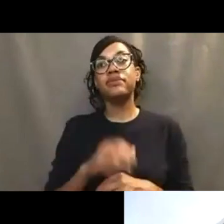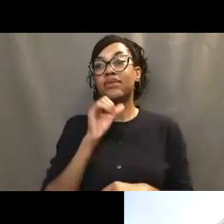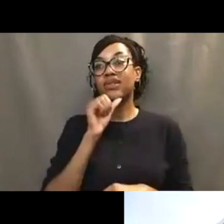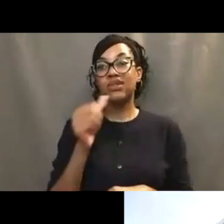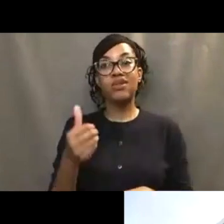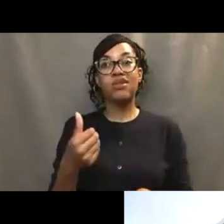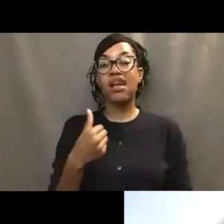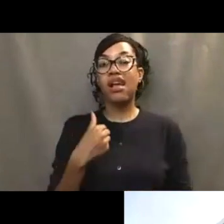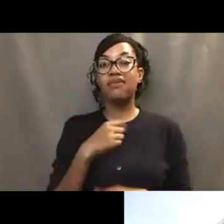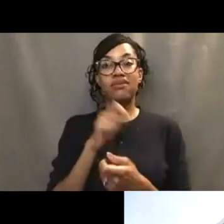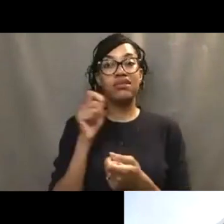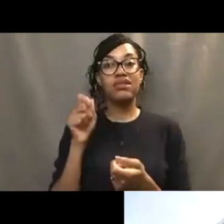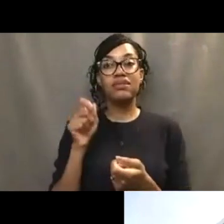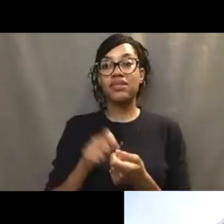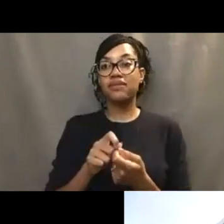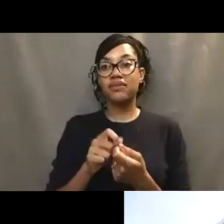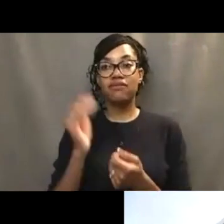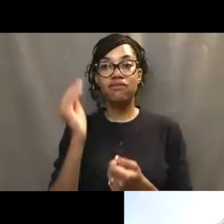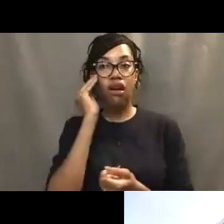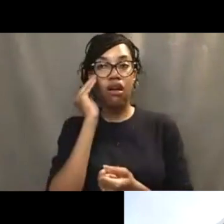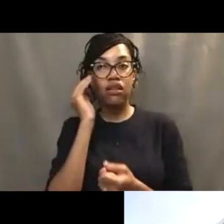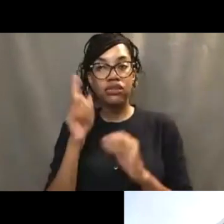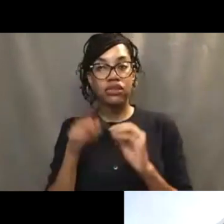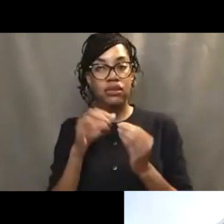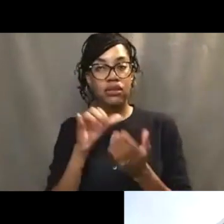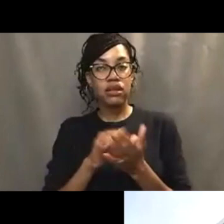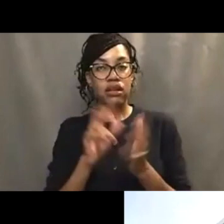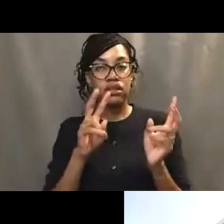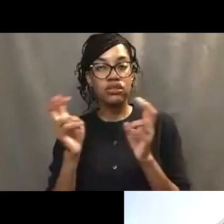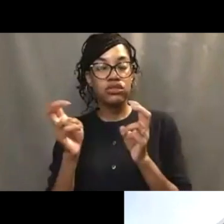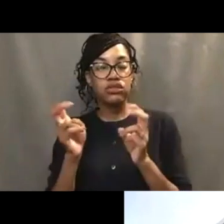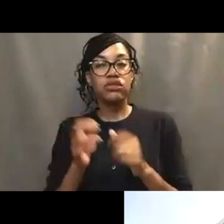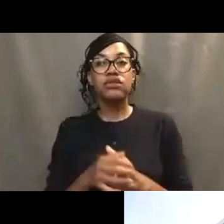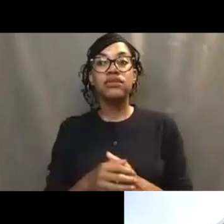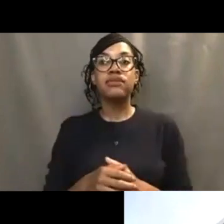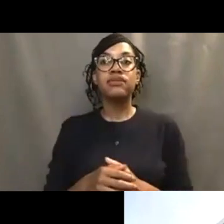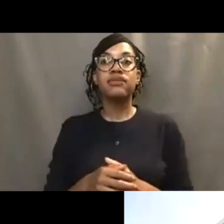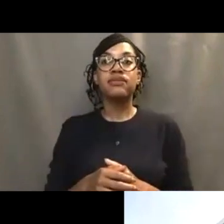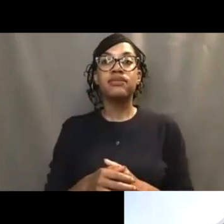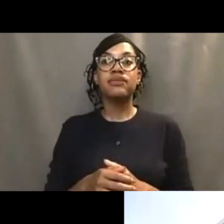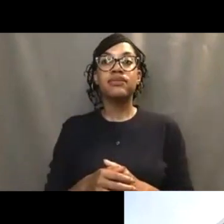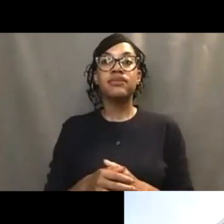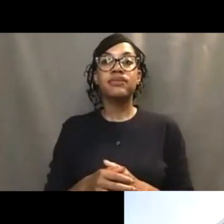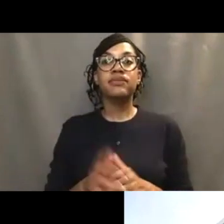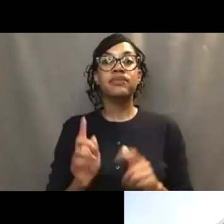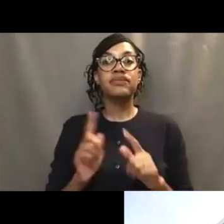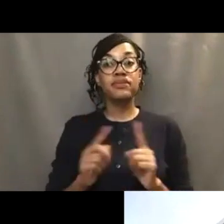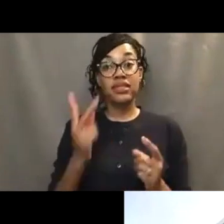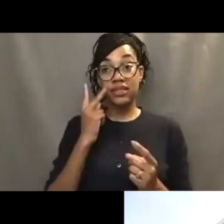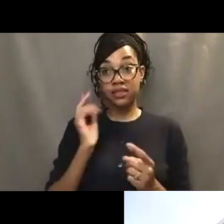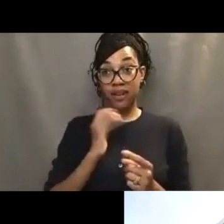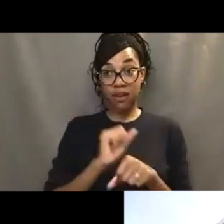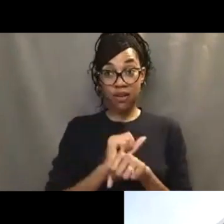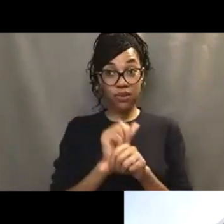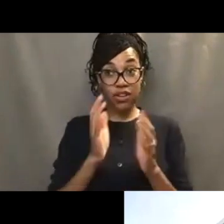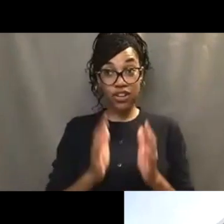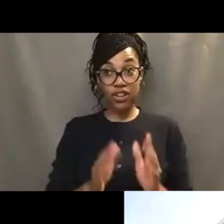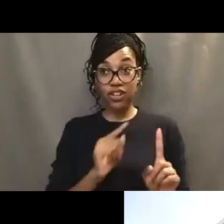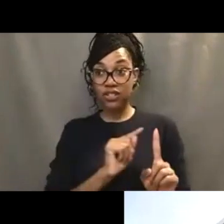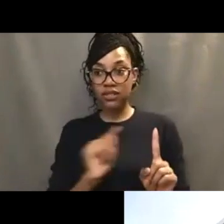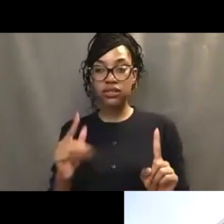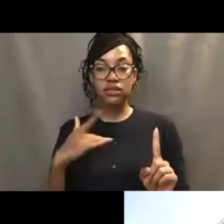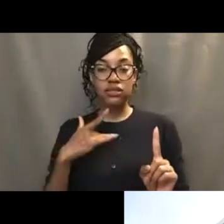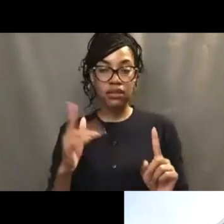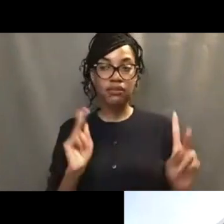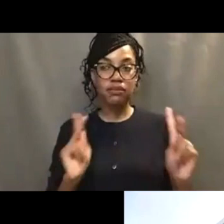insight into that issue, but just looking at the fact that our workers are people of color,